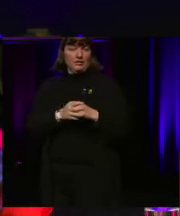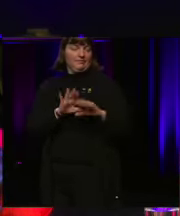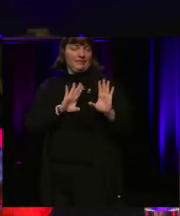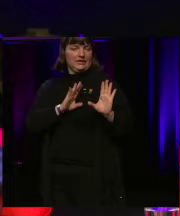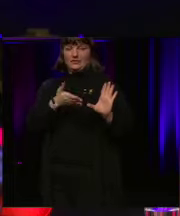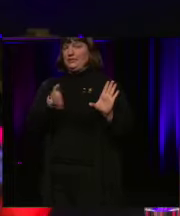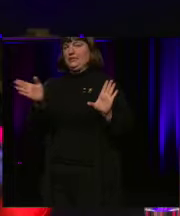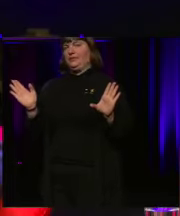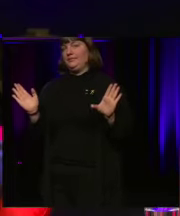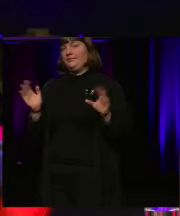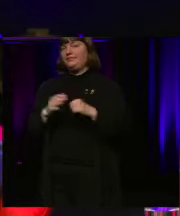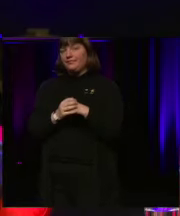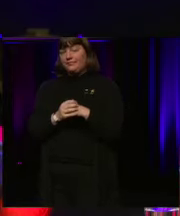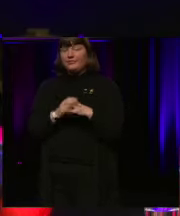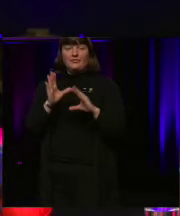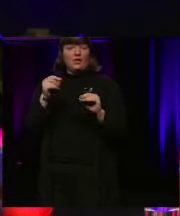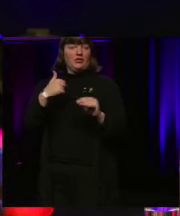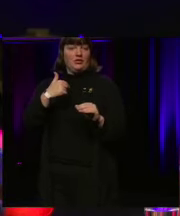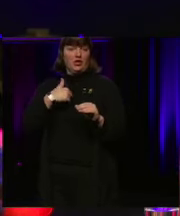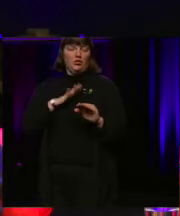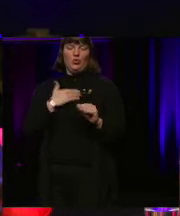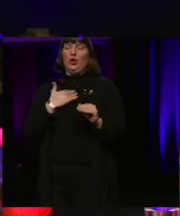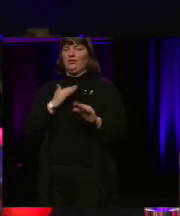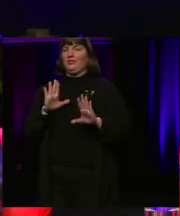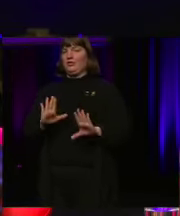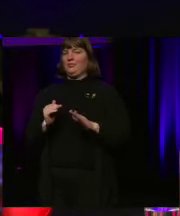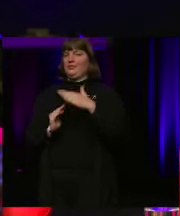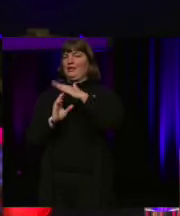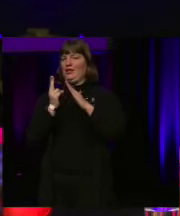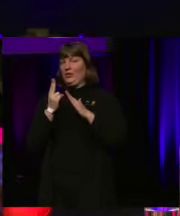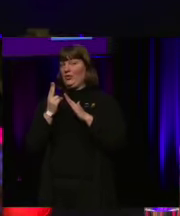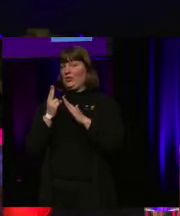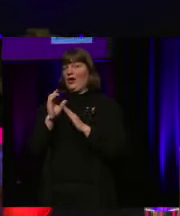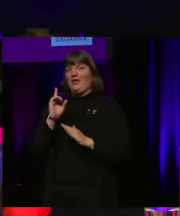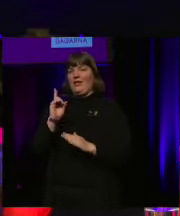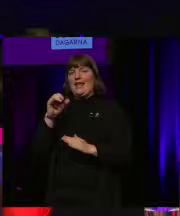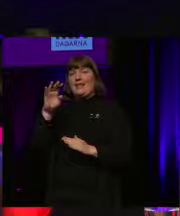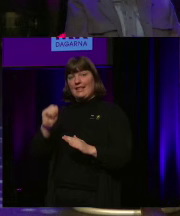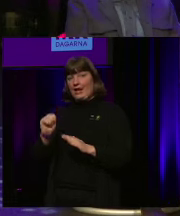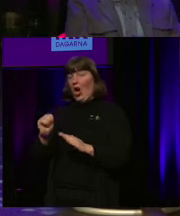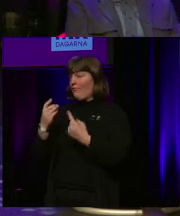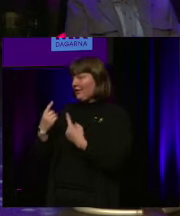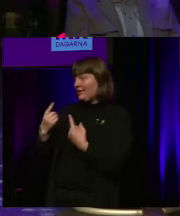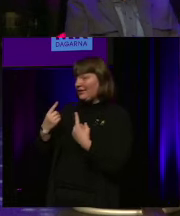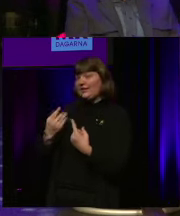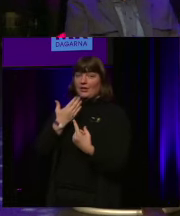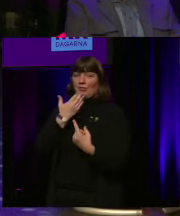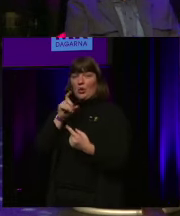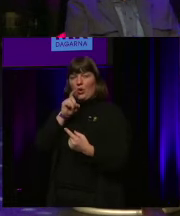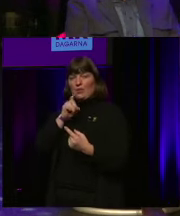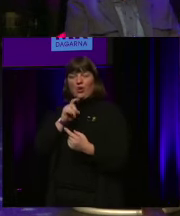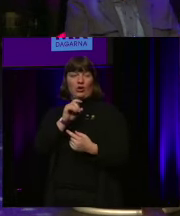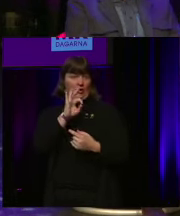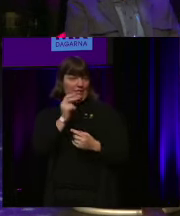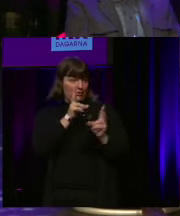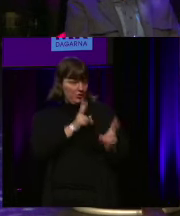So, yeah, I think I'll stop there. Great, fantastic, insightful remarks, Helen and Henry as well.